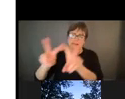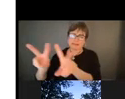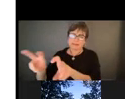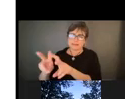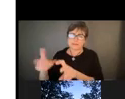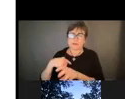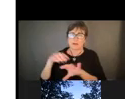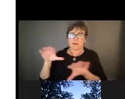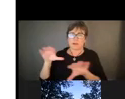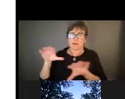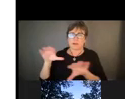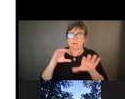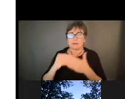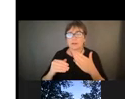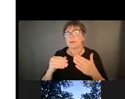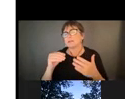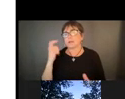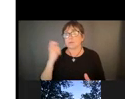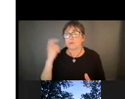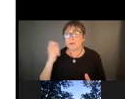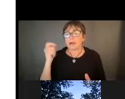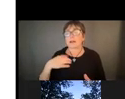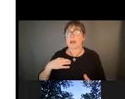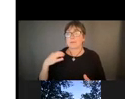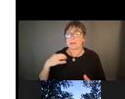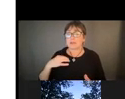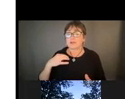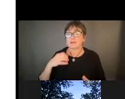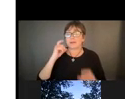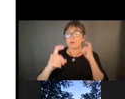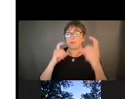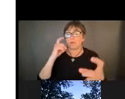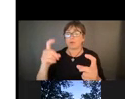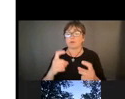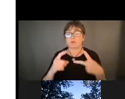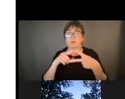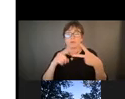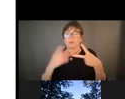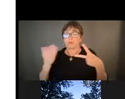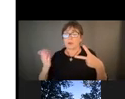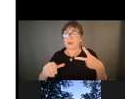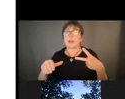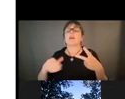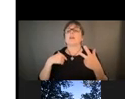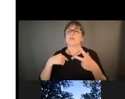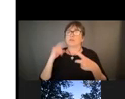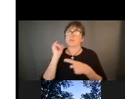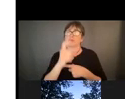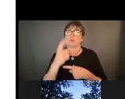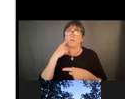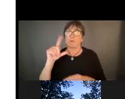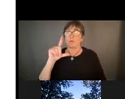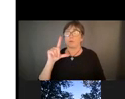and awards. Two did not receive them. Awards were made for $20,000. We've had community of practice